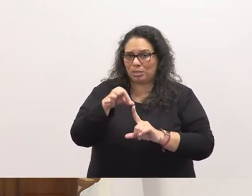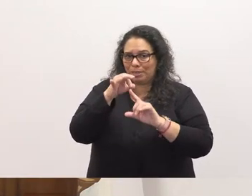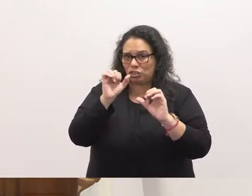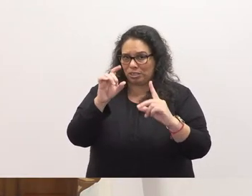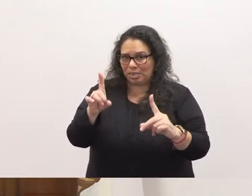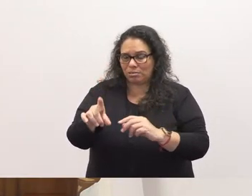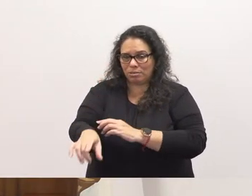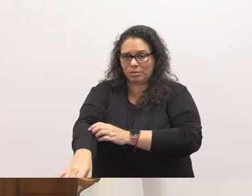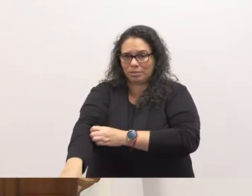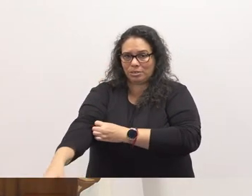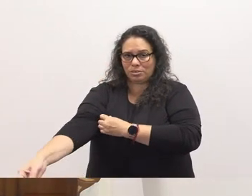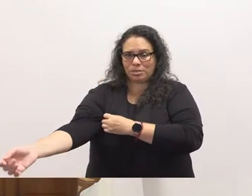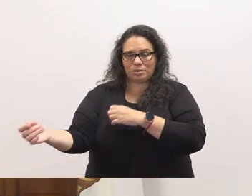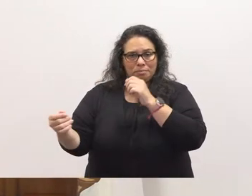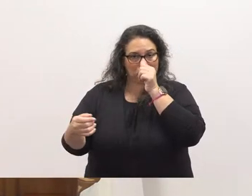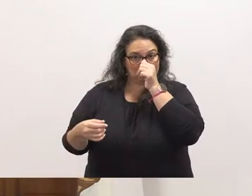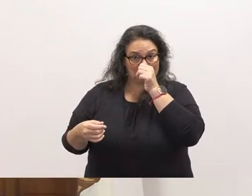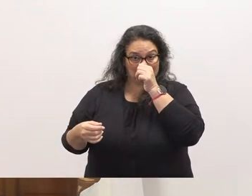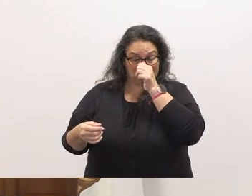education.